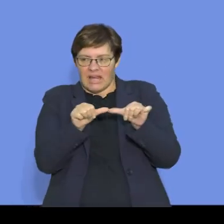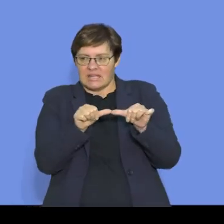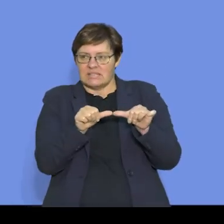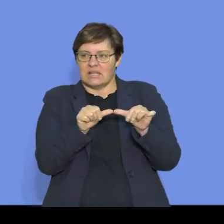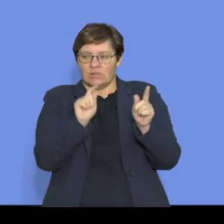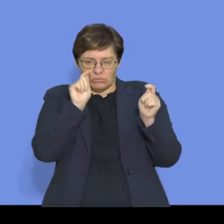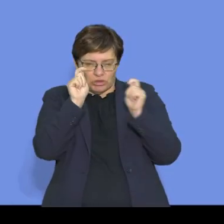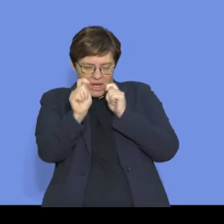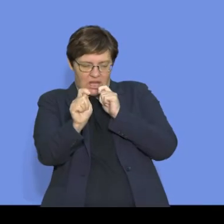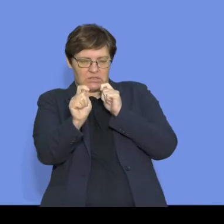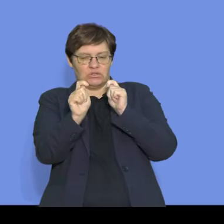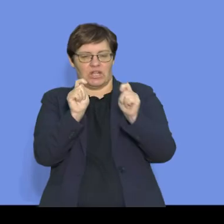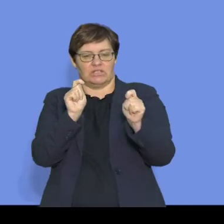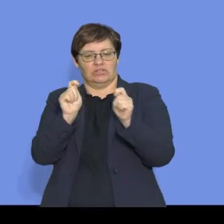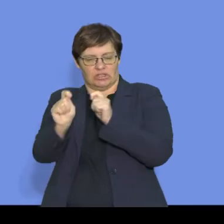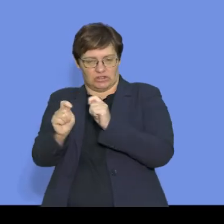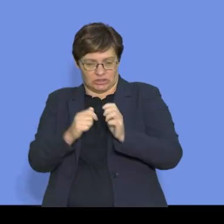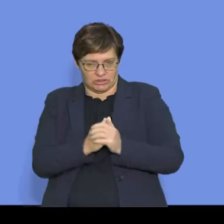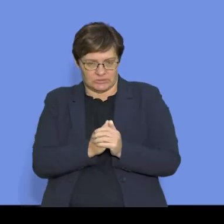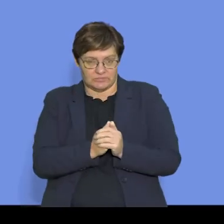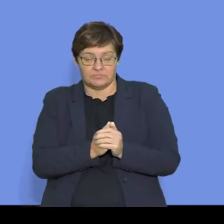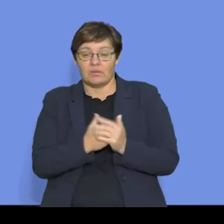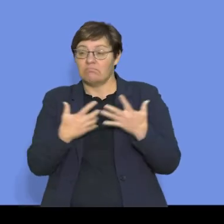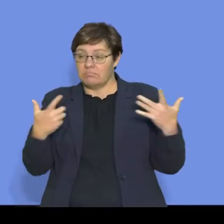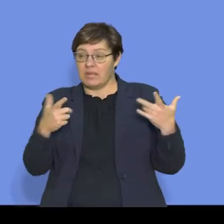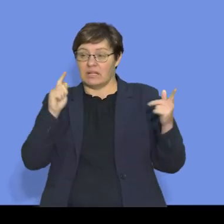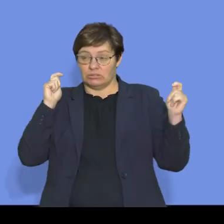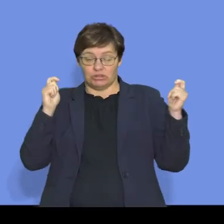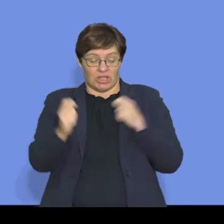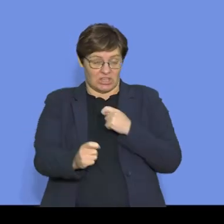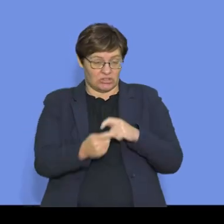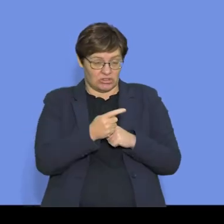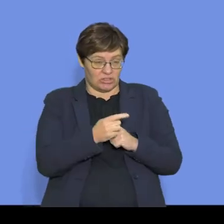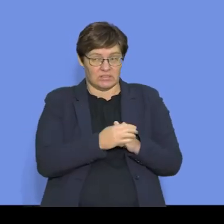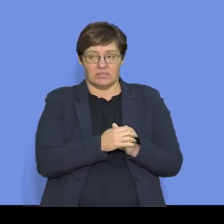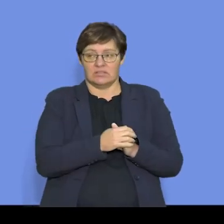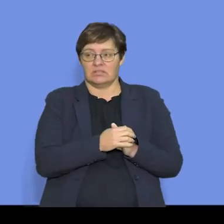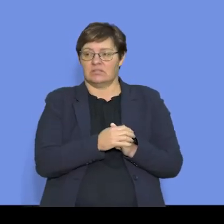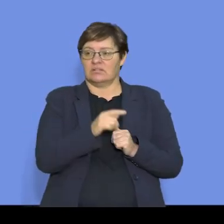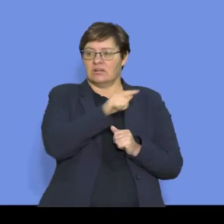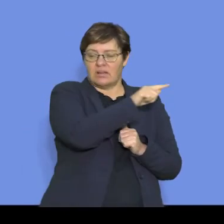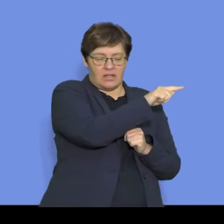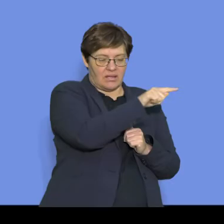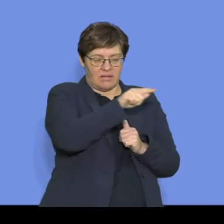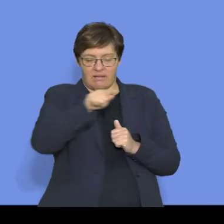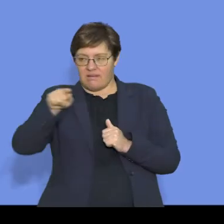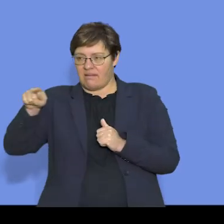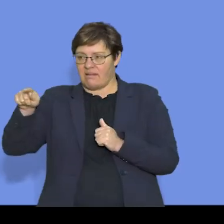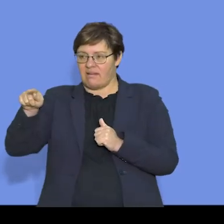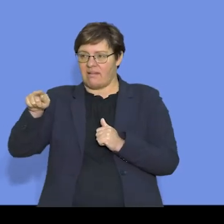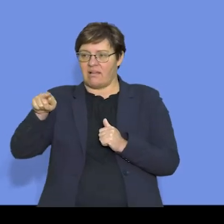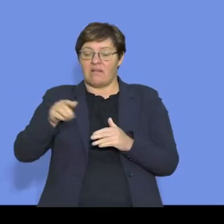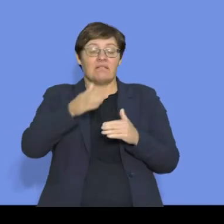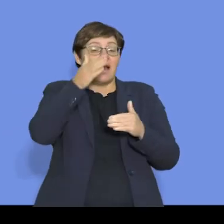bars changes. Okay, and one of the biggest change in the size of the bars occurs here at